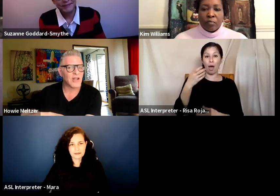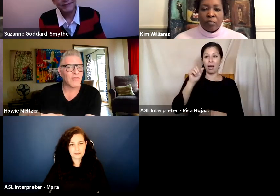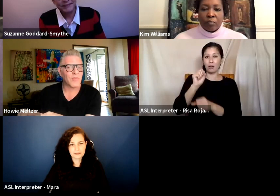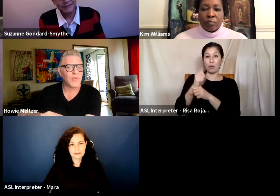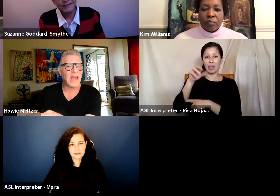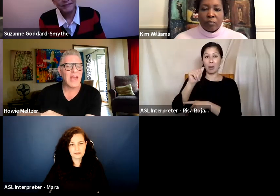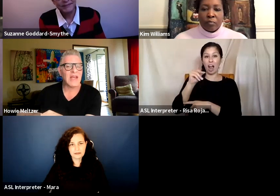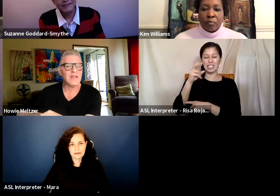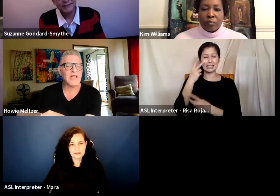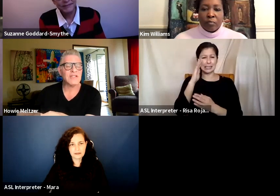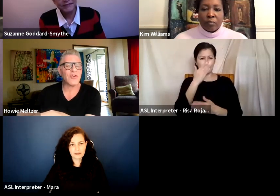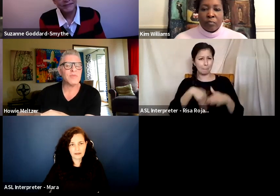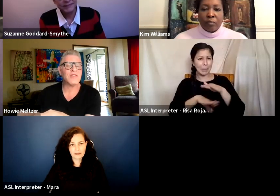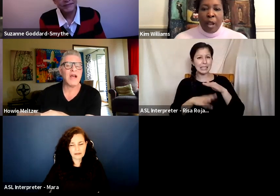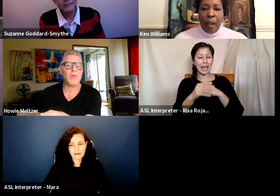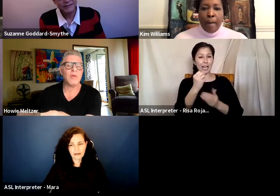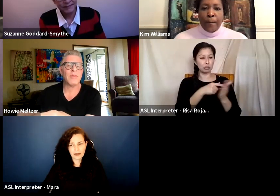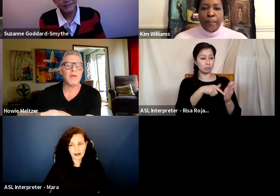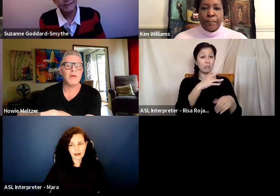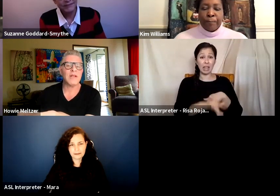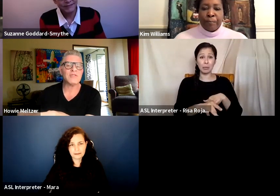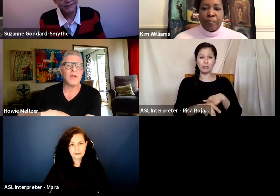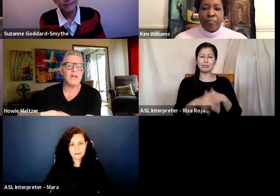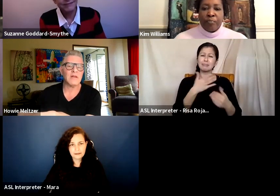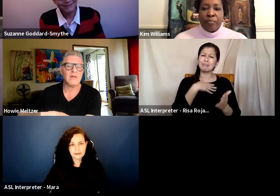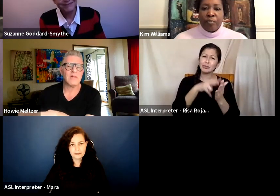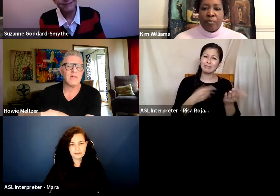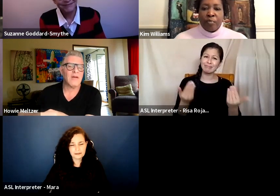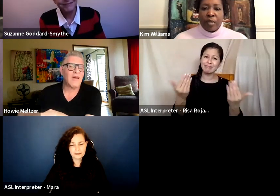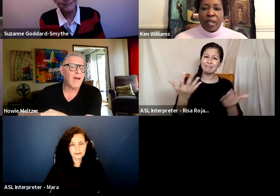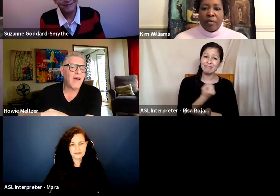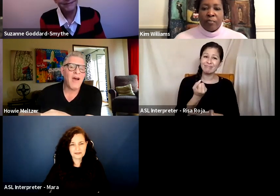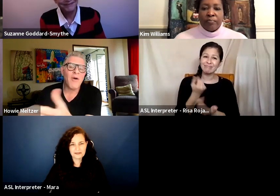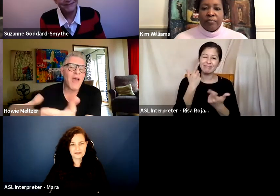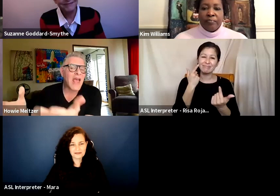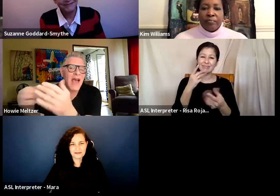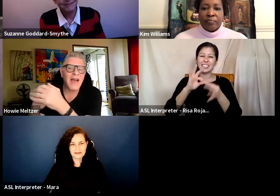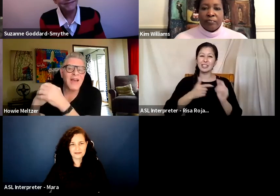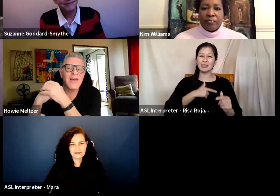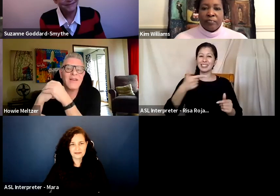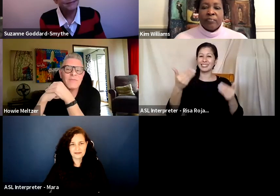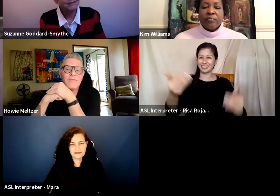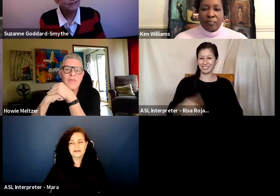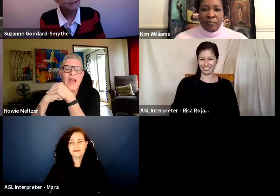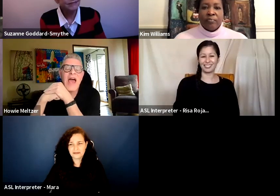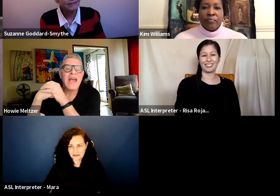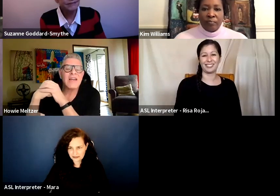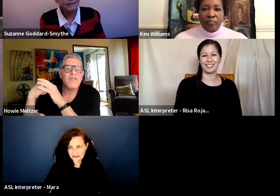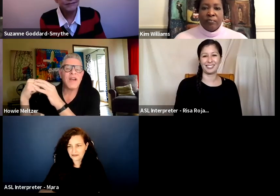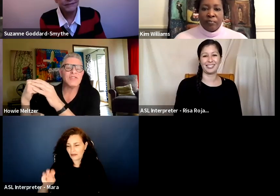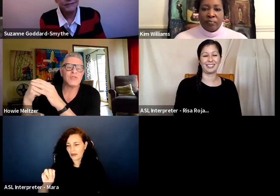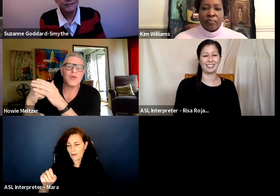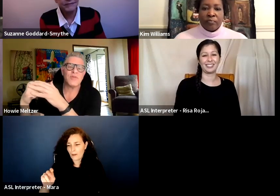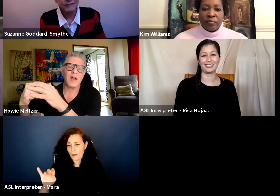basic enough and the script is available, please read it. And ask to read it, yeah? And